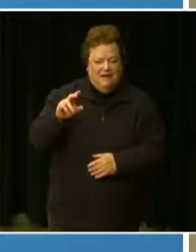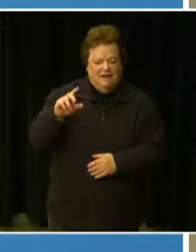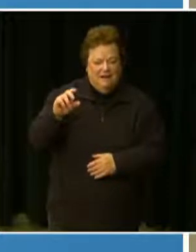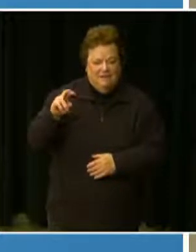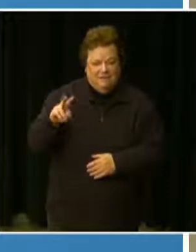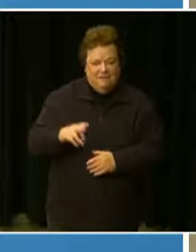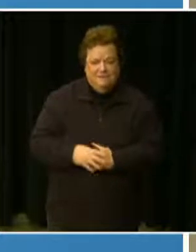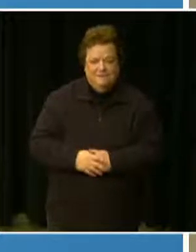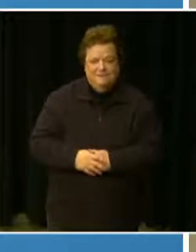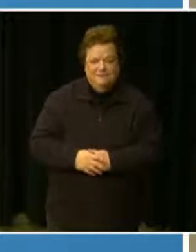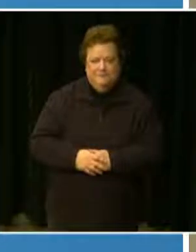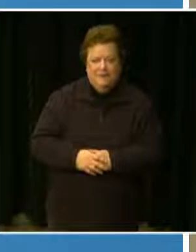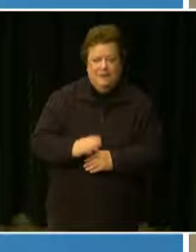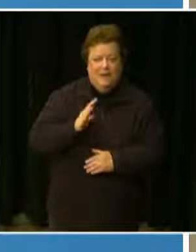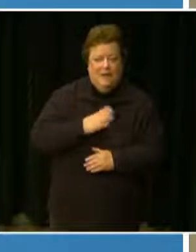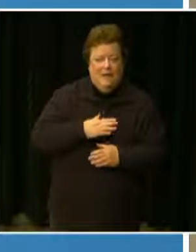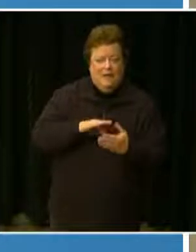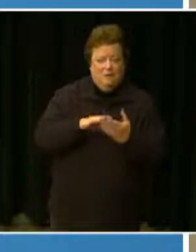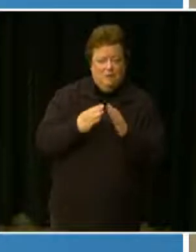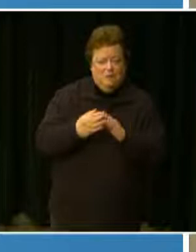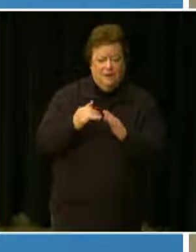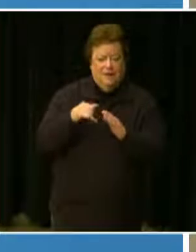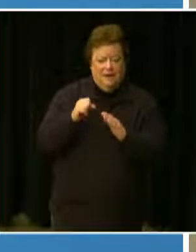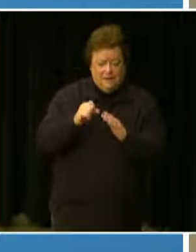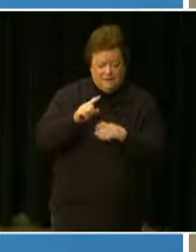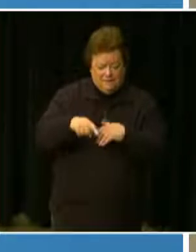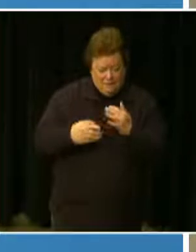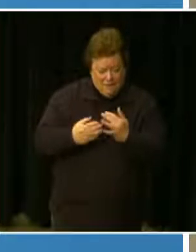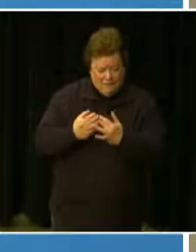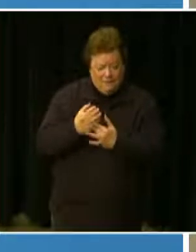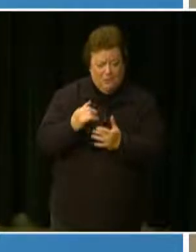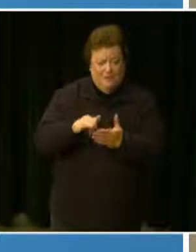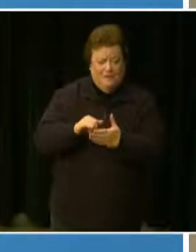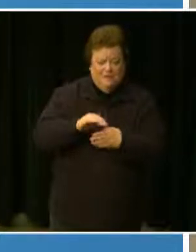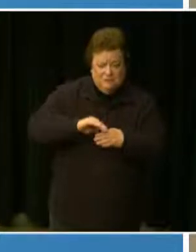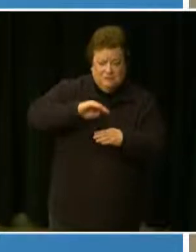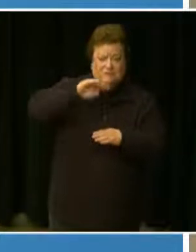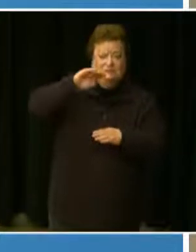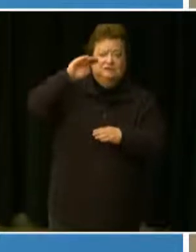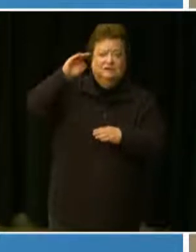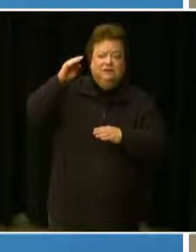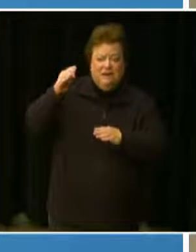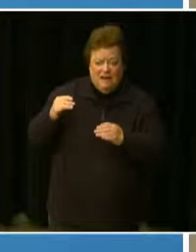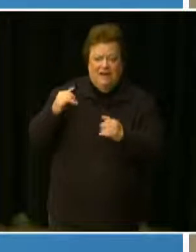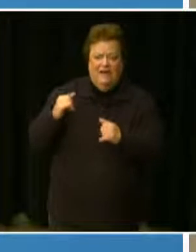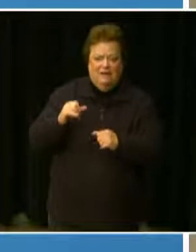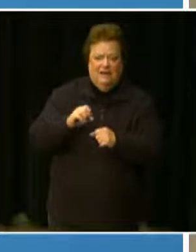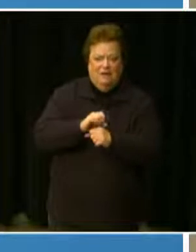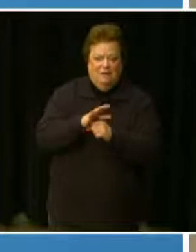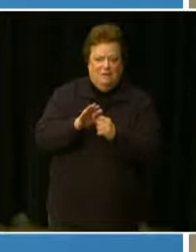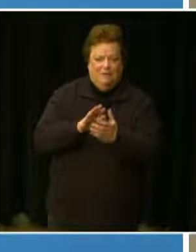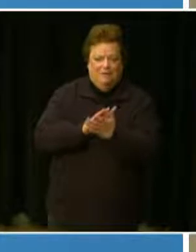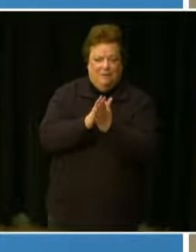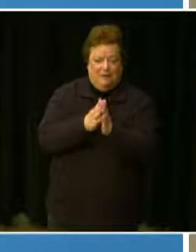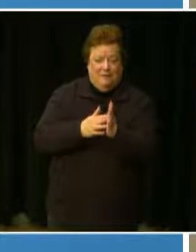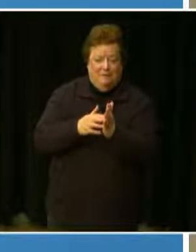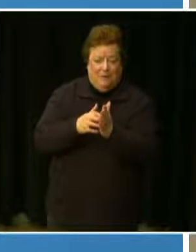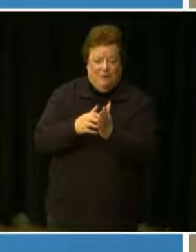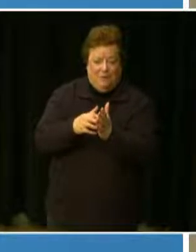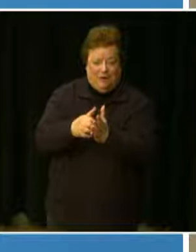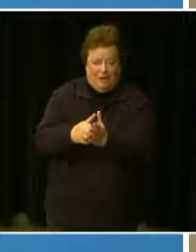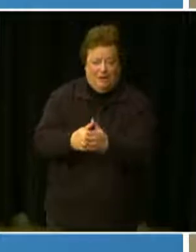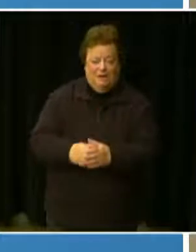covid19.lincoln.ne.gov. Our community is coming through this surge, and COVID is loosening its grip. Vaccinations